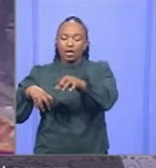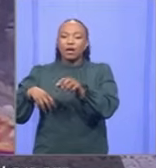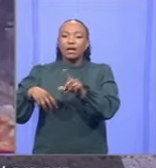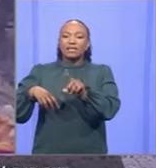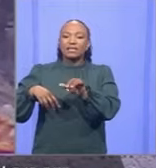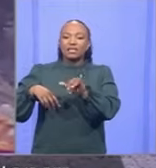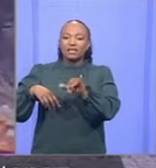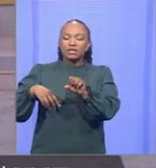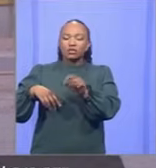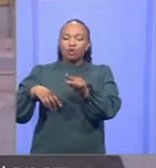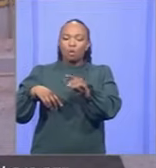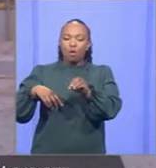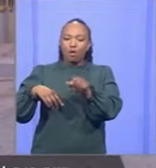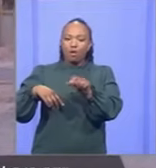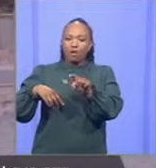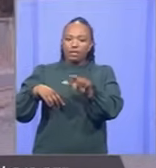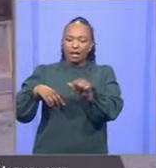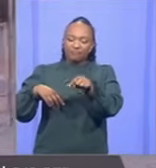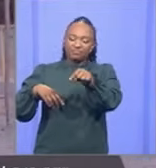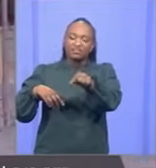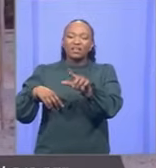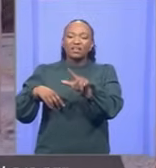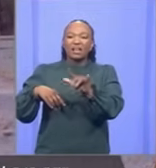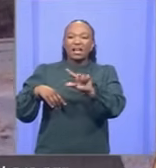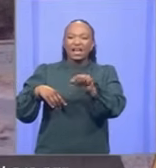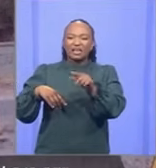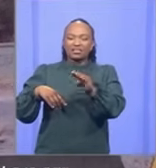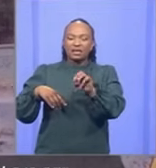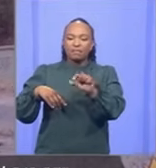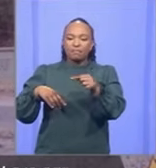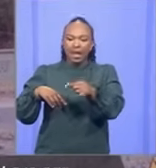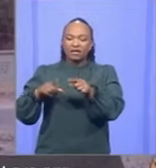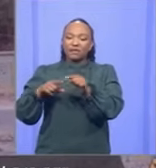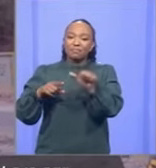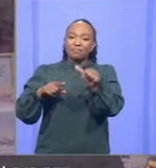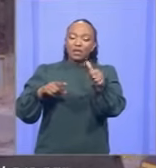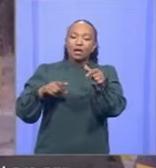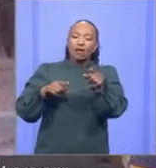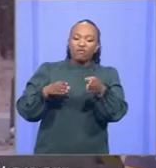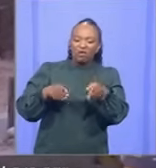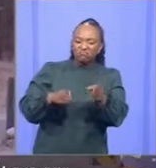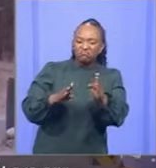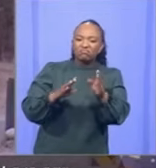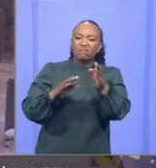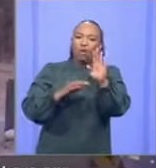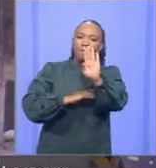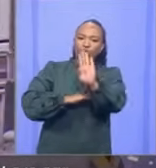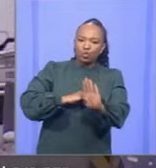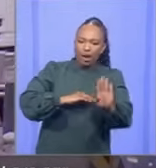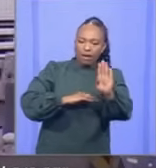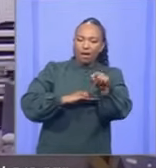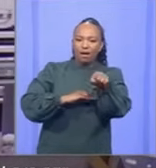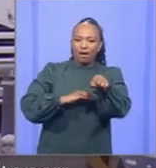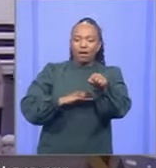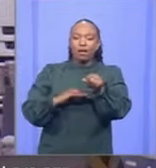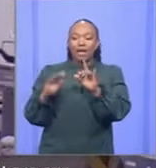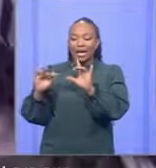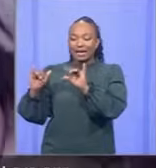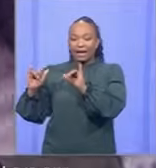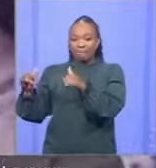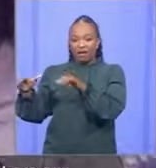Dirori tse di fetang mo go yona di tsamaisa merwalo go ya kwa mafelong a mangwe le naga ya Botswana. Badiri ba setlamo sa Trentapex sešweng